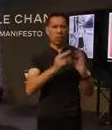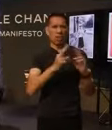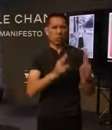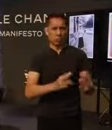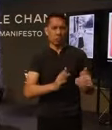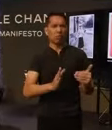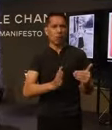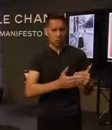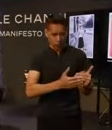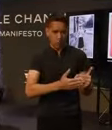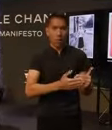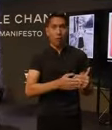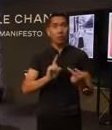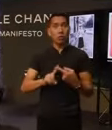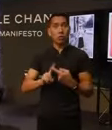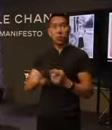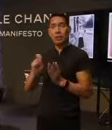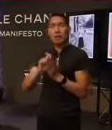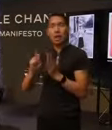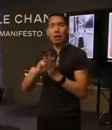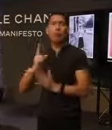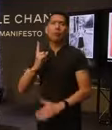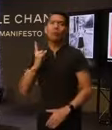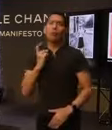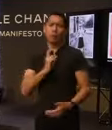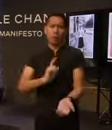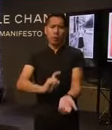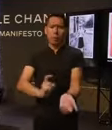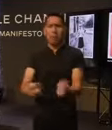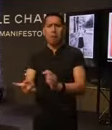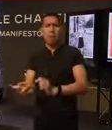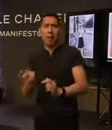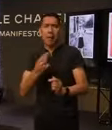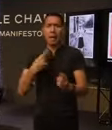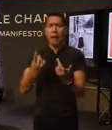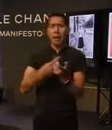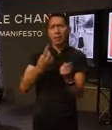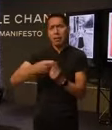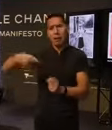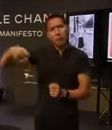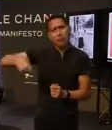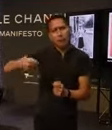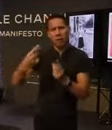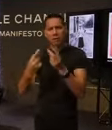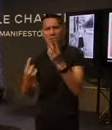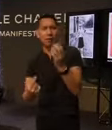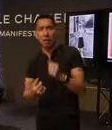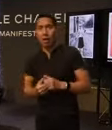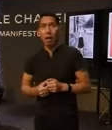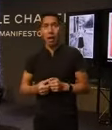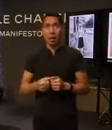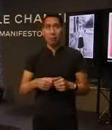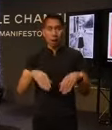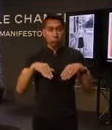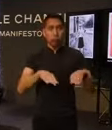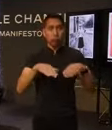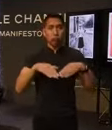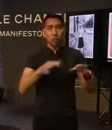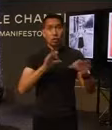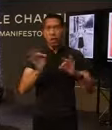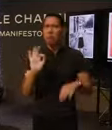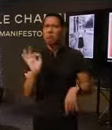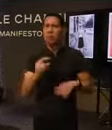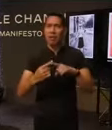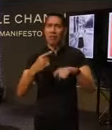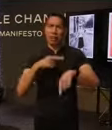still selling perfume and some accessories, some bags and things, but she wasn't designing during that time. But of course,